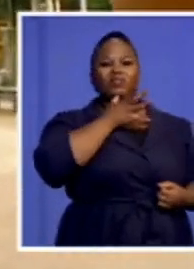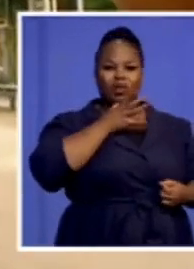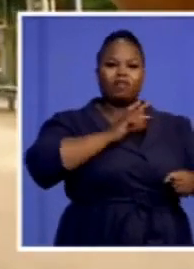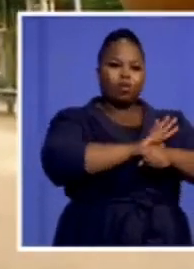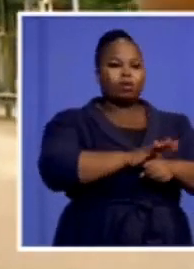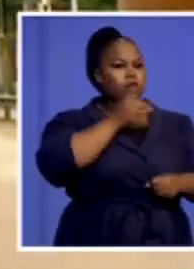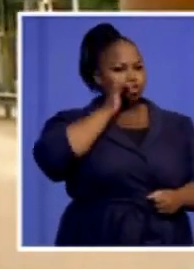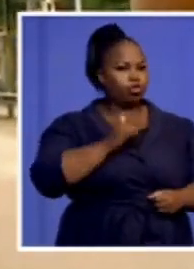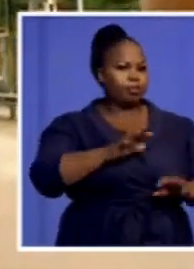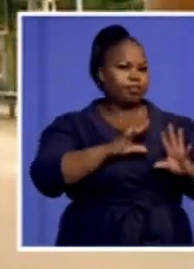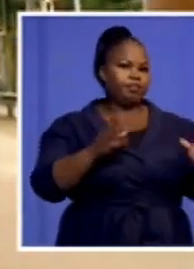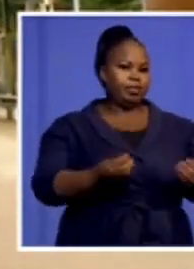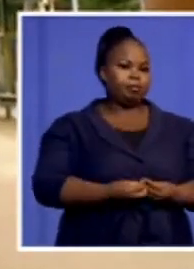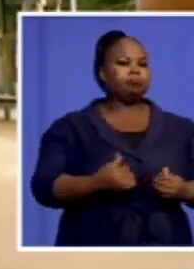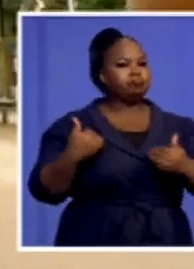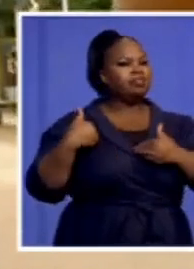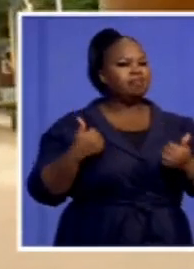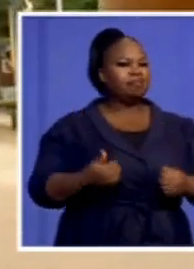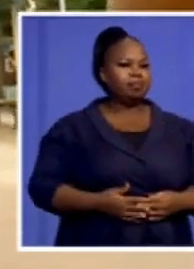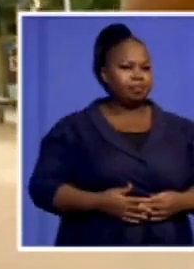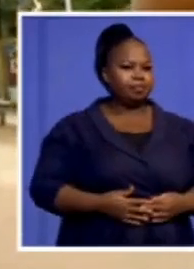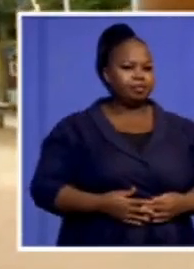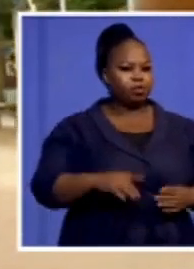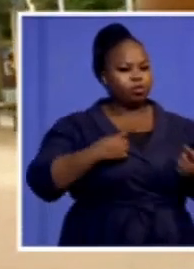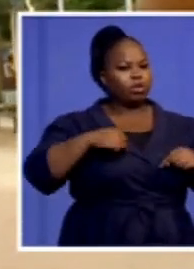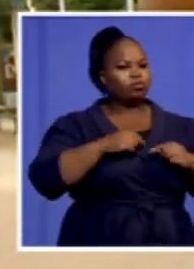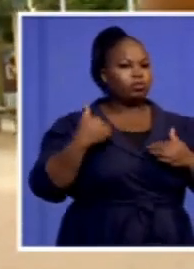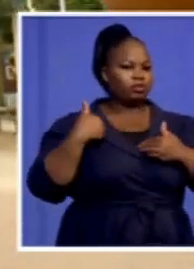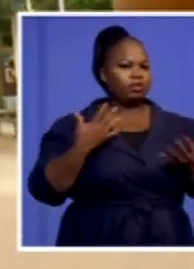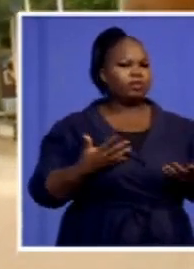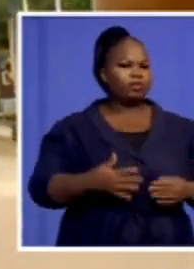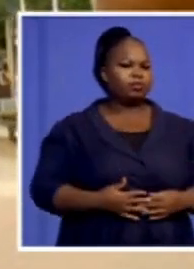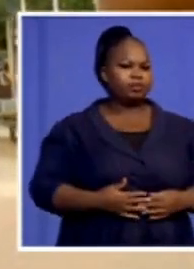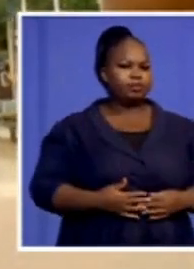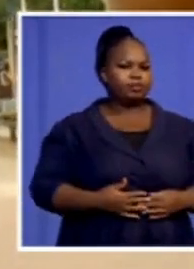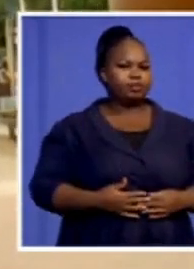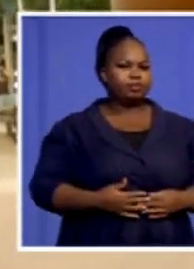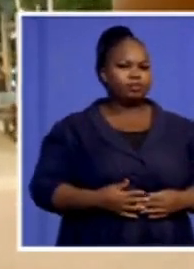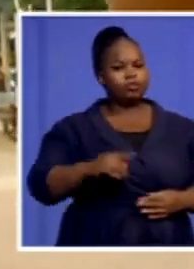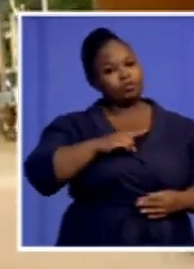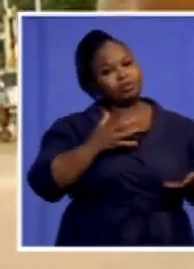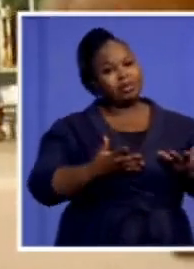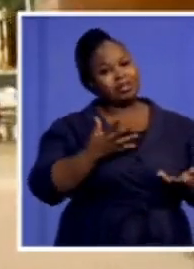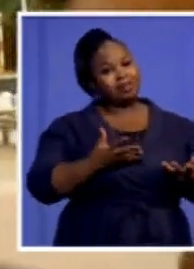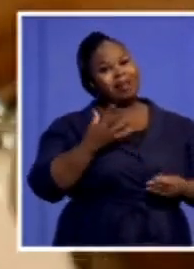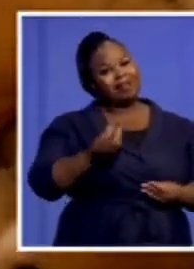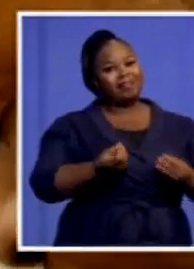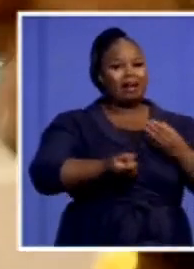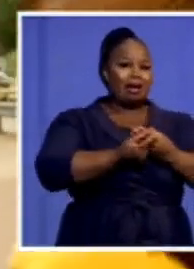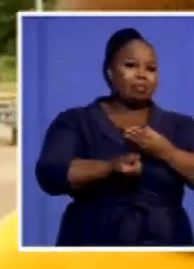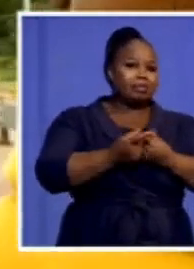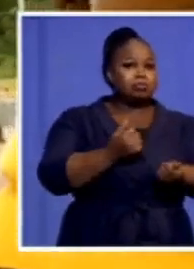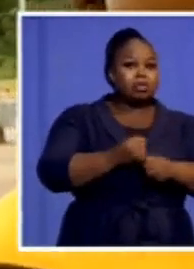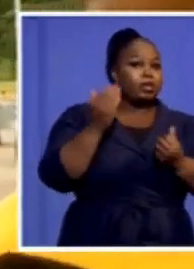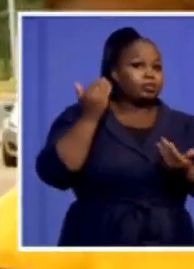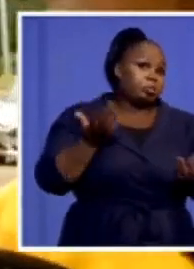safe because re tsama safe no ba lore e ka no ba le tshedingwe tshedi o tlhaela o sa ikemišetša. Ke a leboga